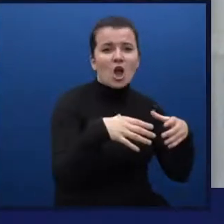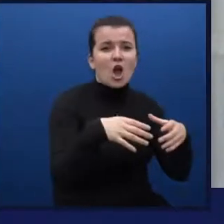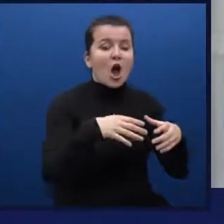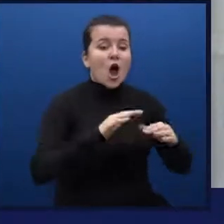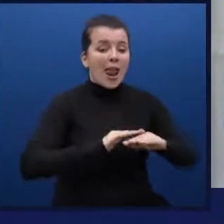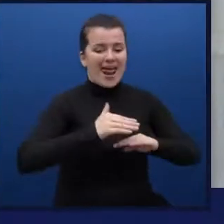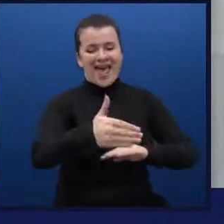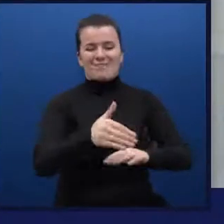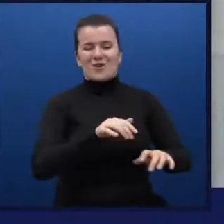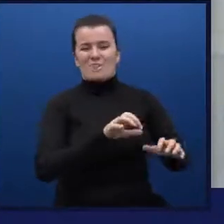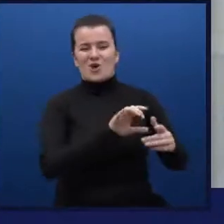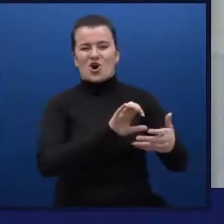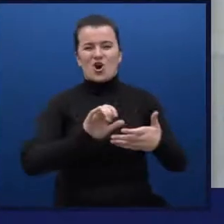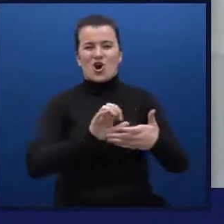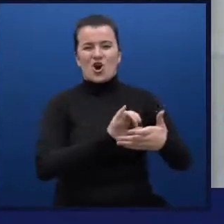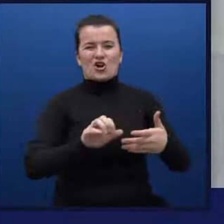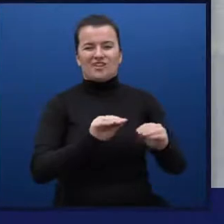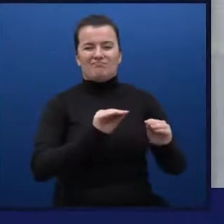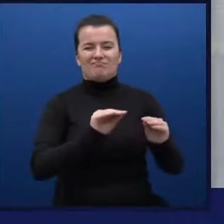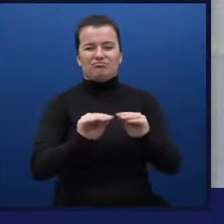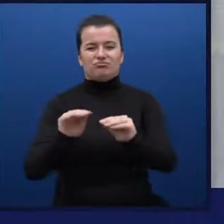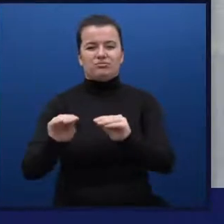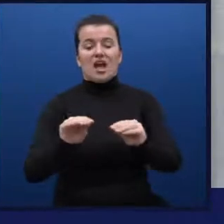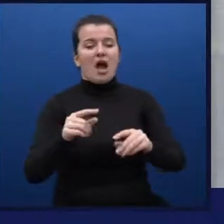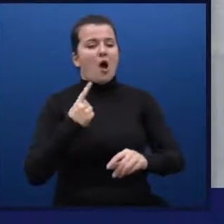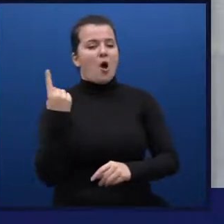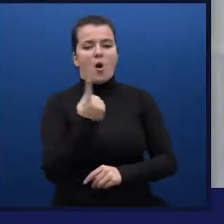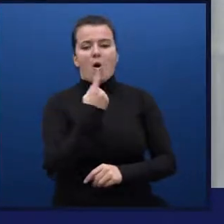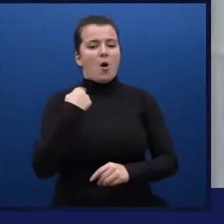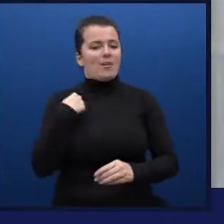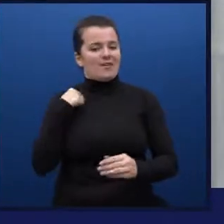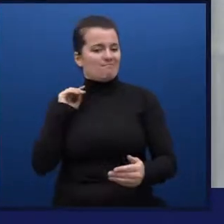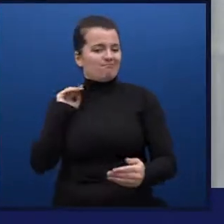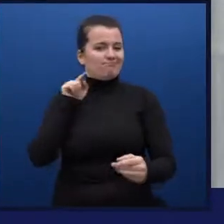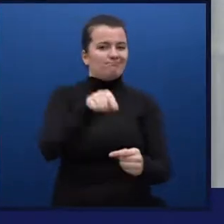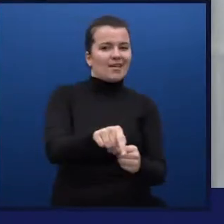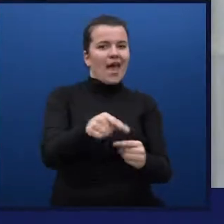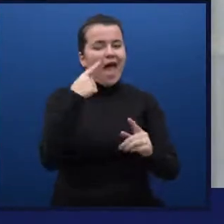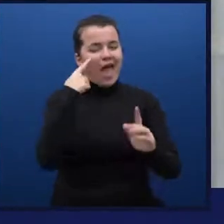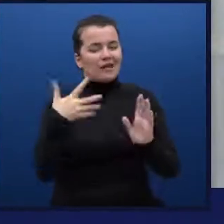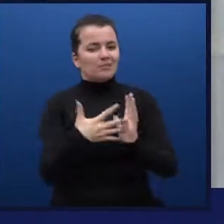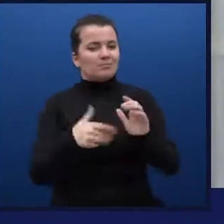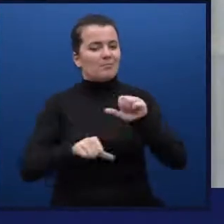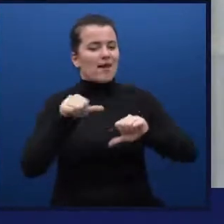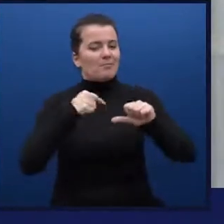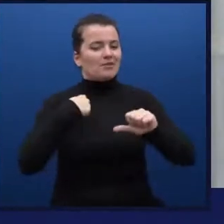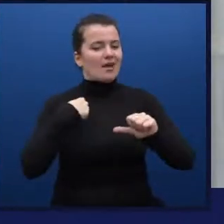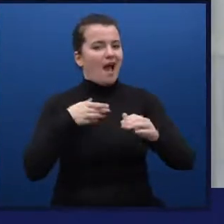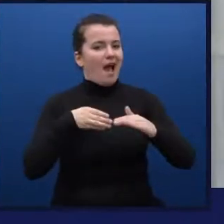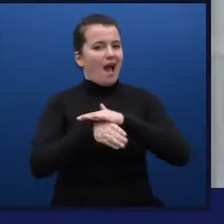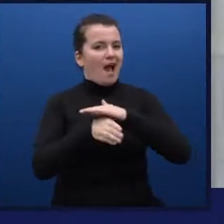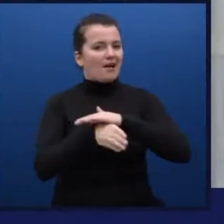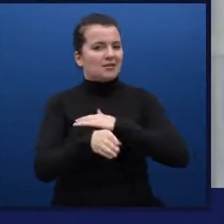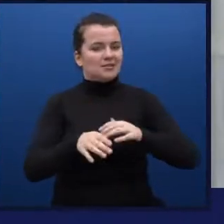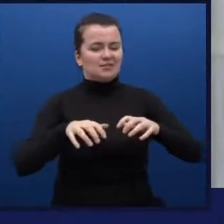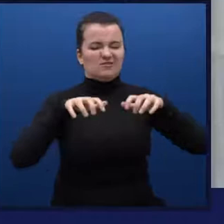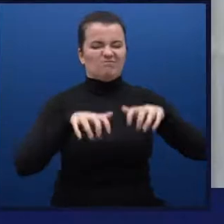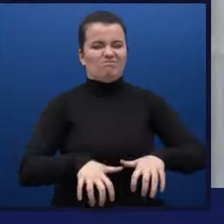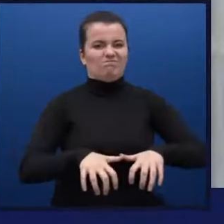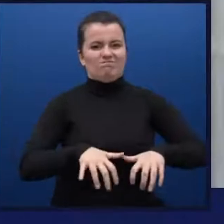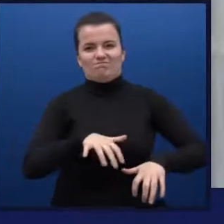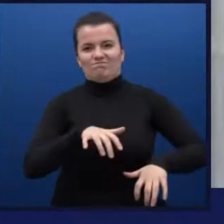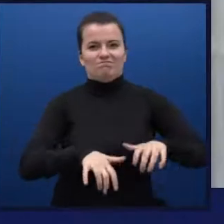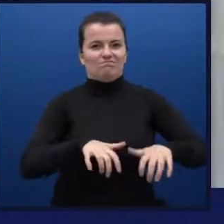the only ones with access to the experiments. So very strong supporter